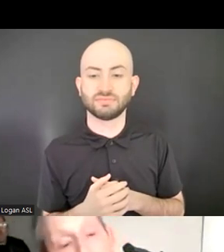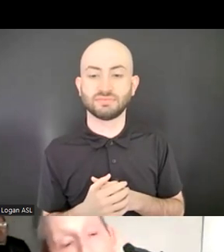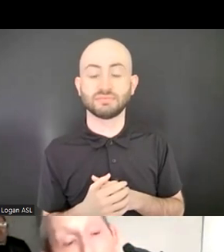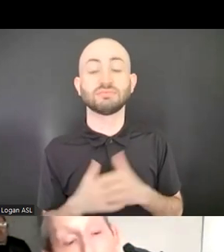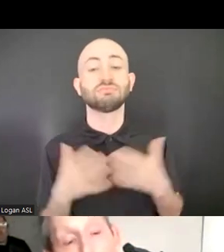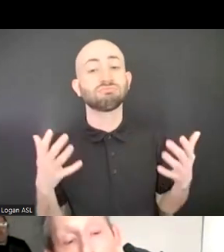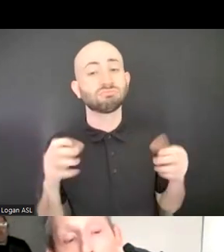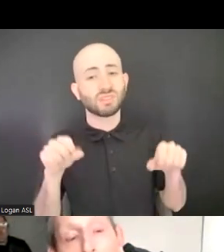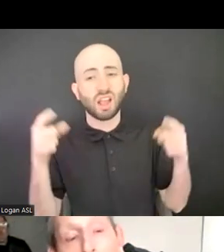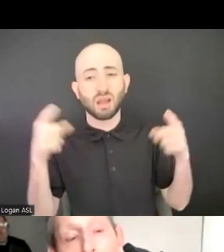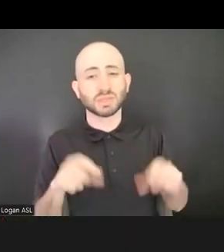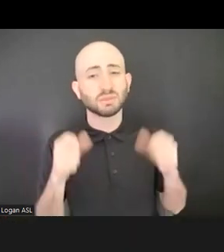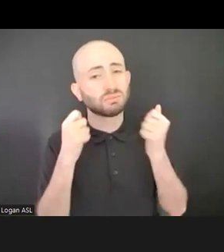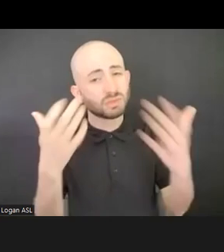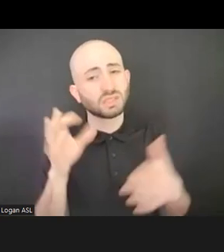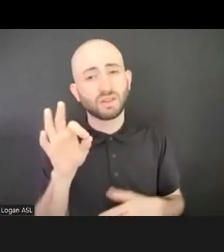in many forms